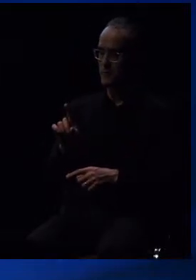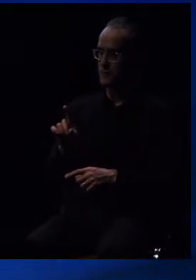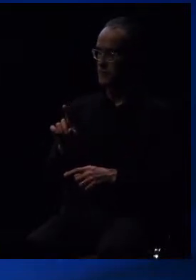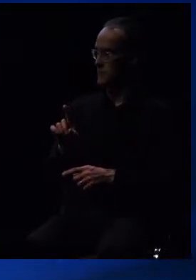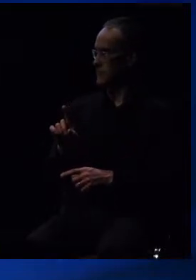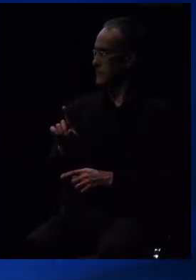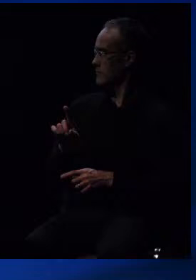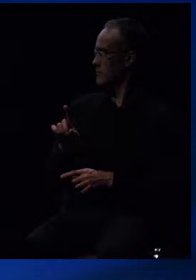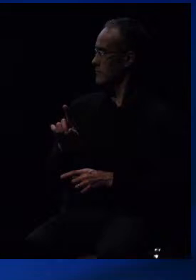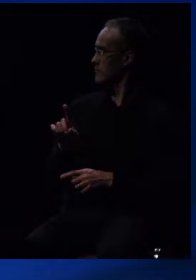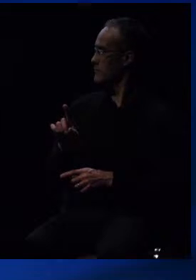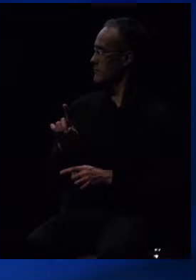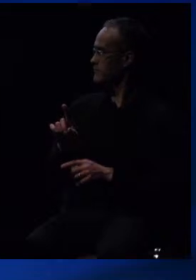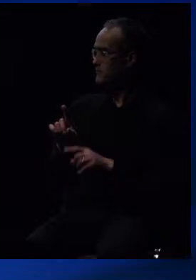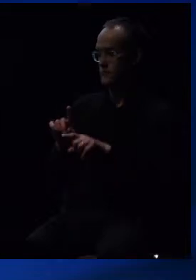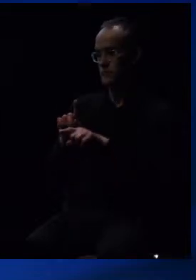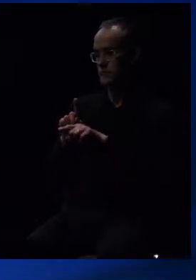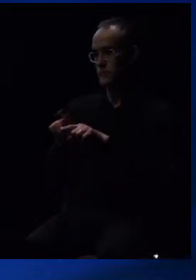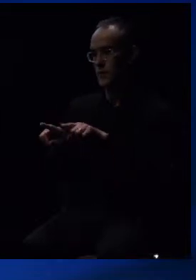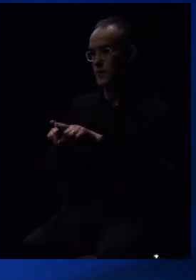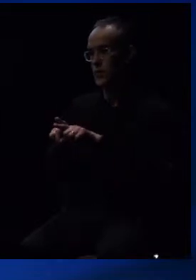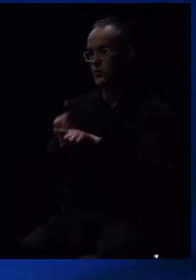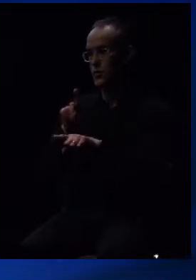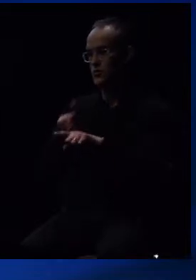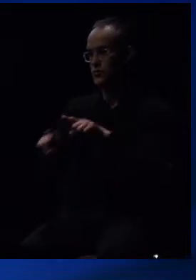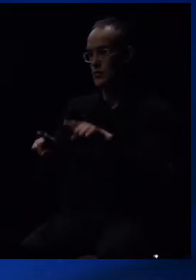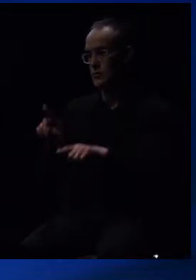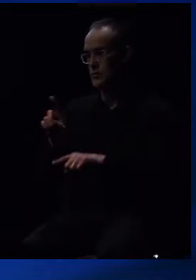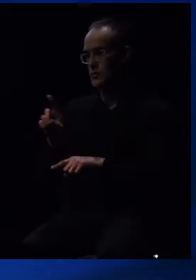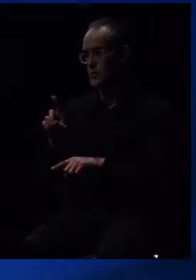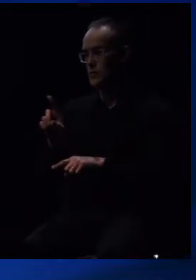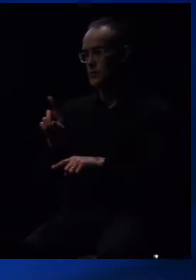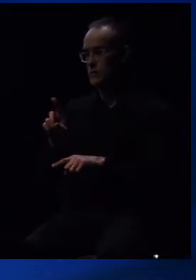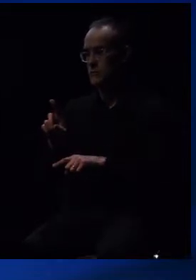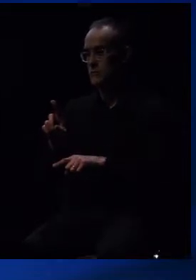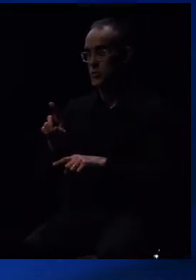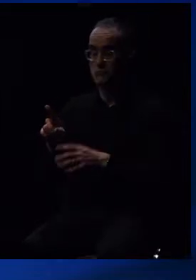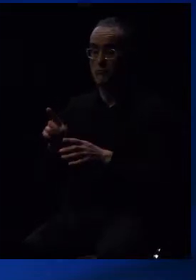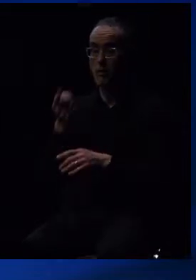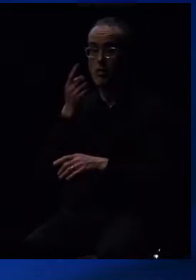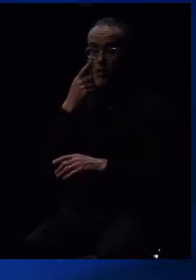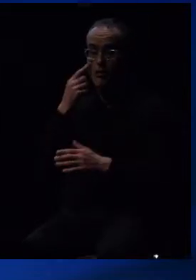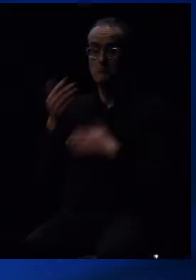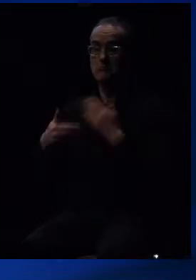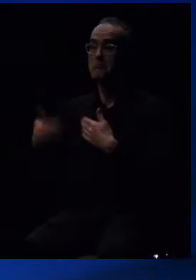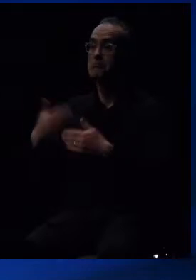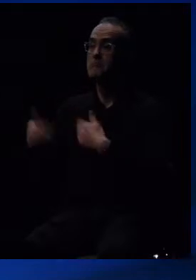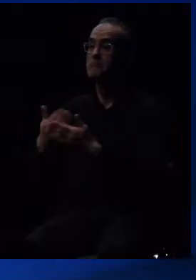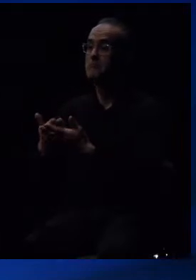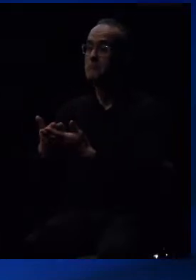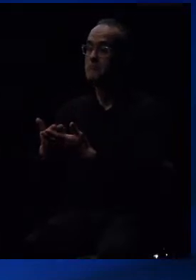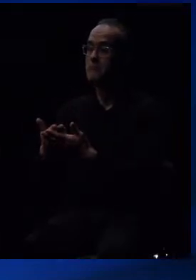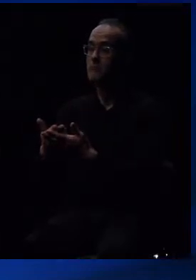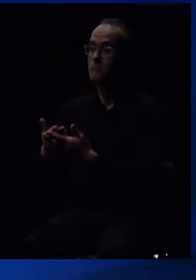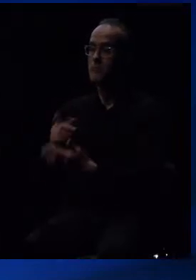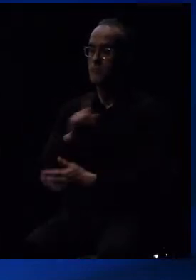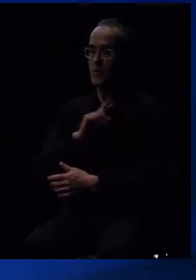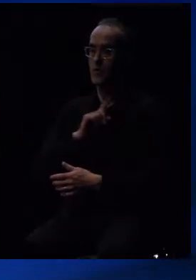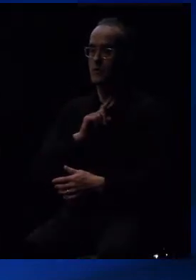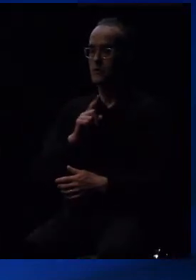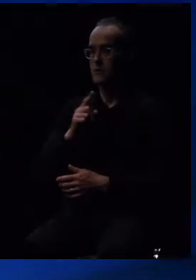tried to just go for it, because I thought that